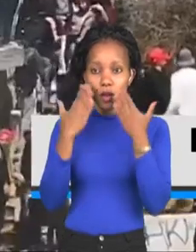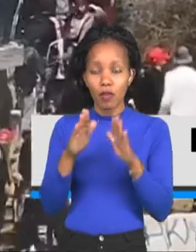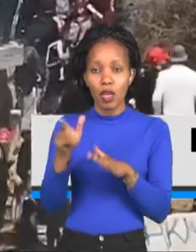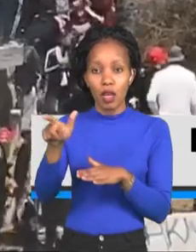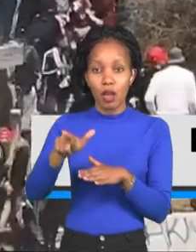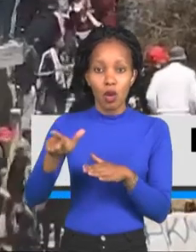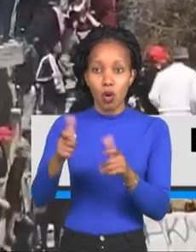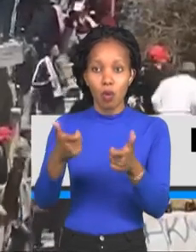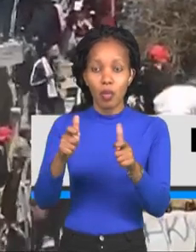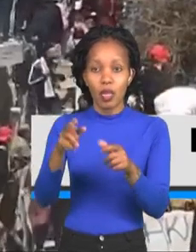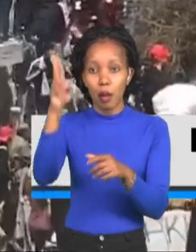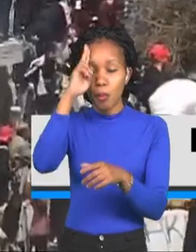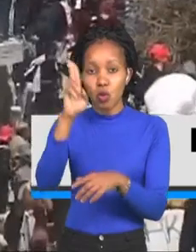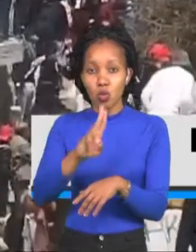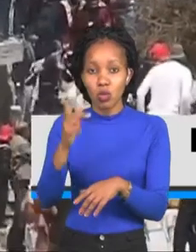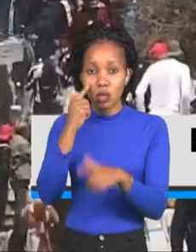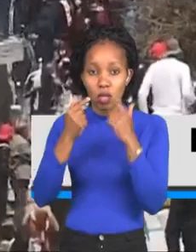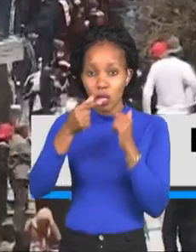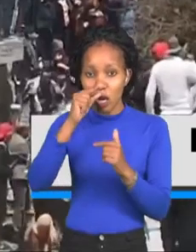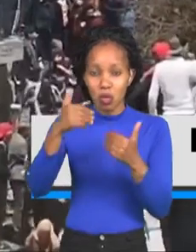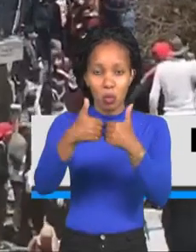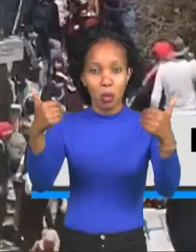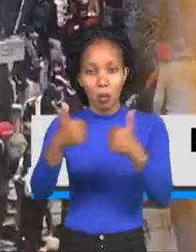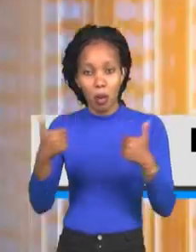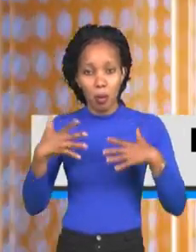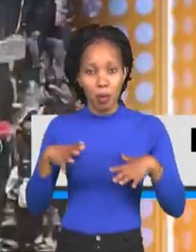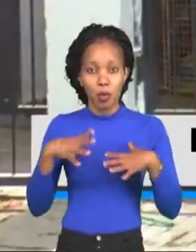media reported that police used tear gas to disperse crowds.